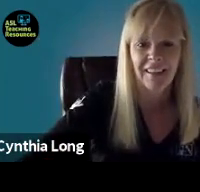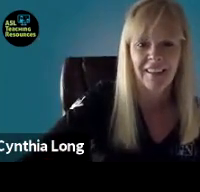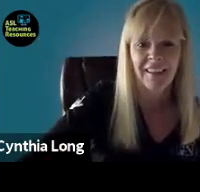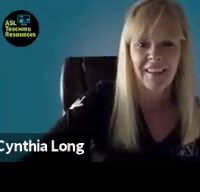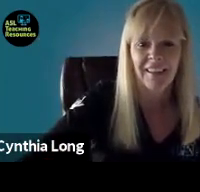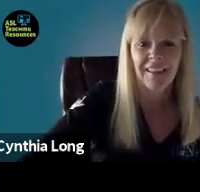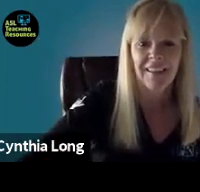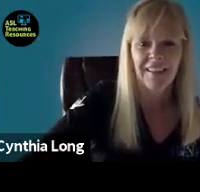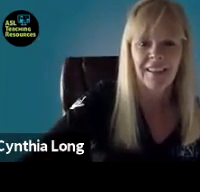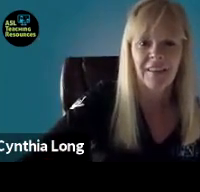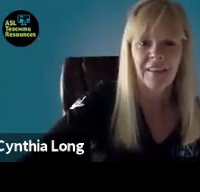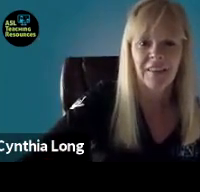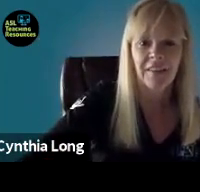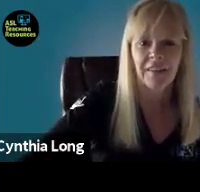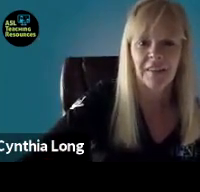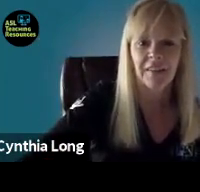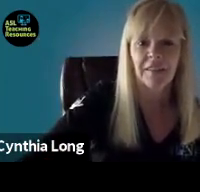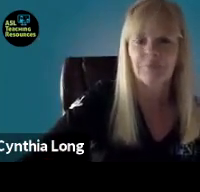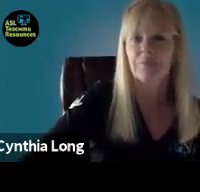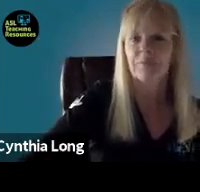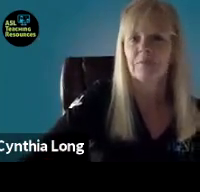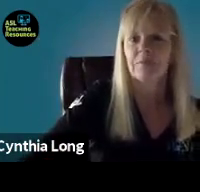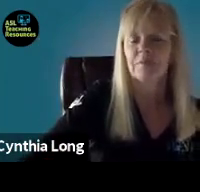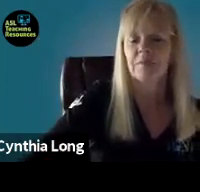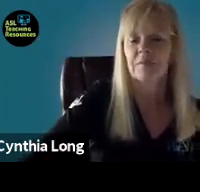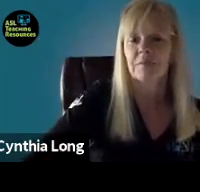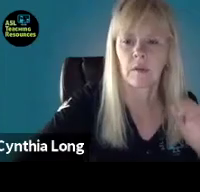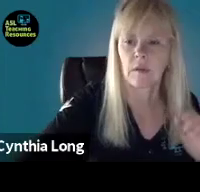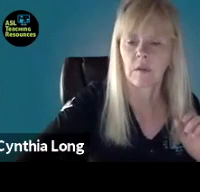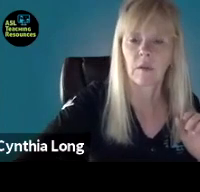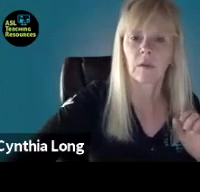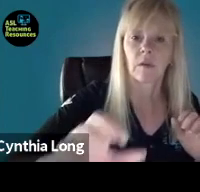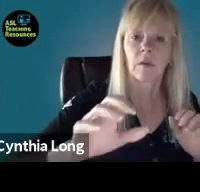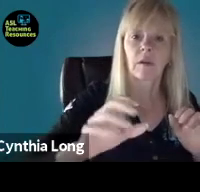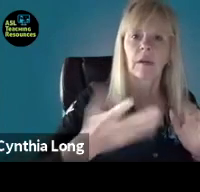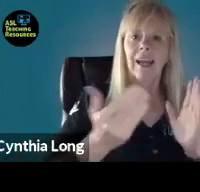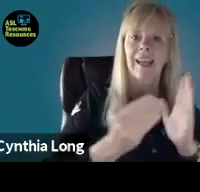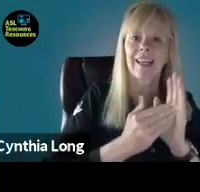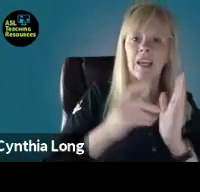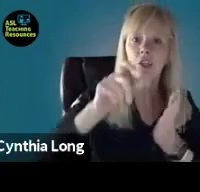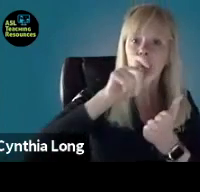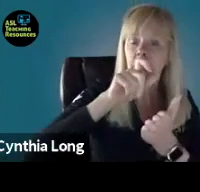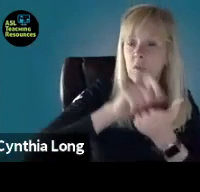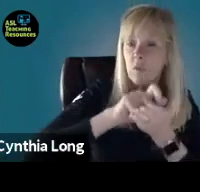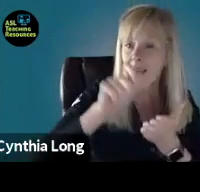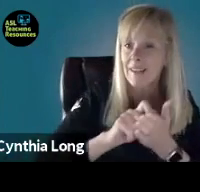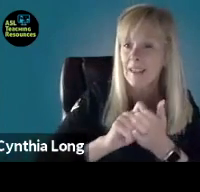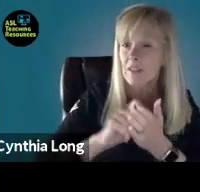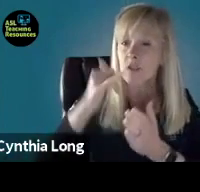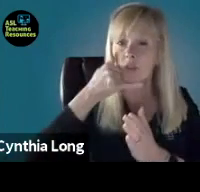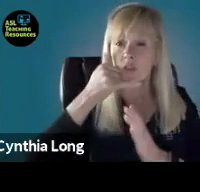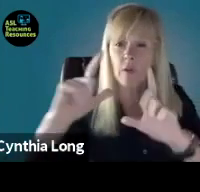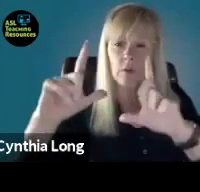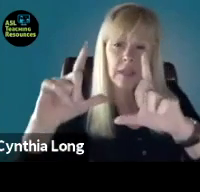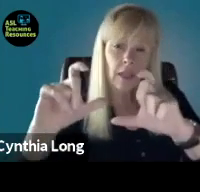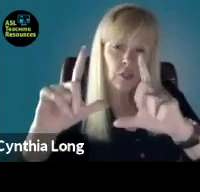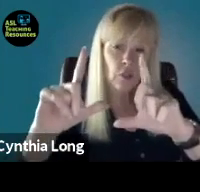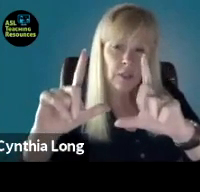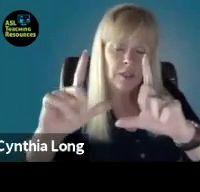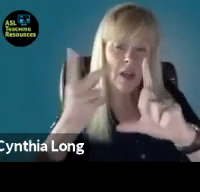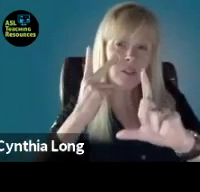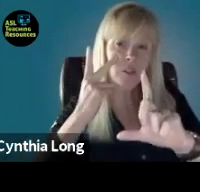Maybe you're the. And again, you can either write these or use your phone,